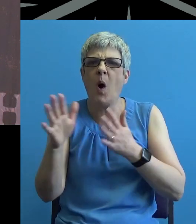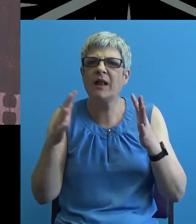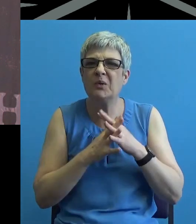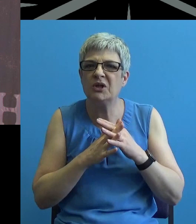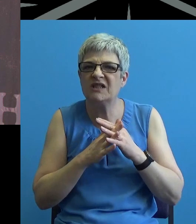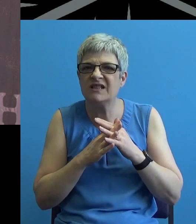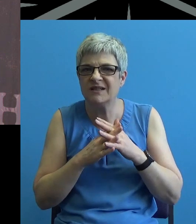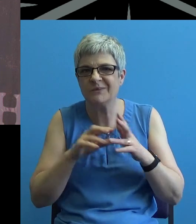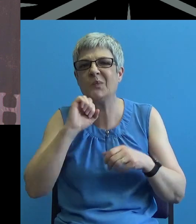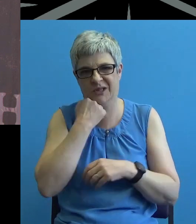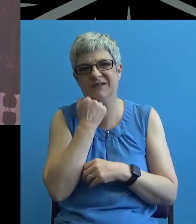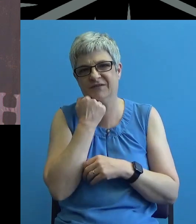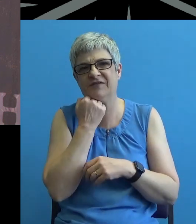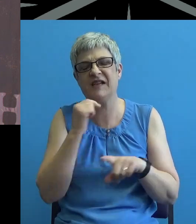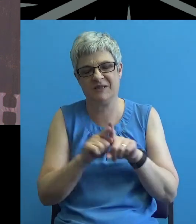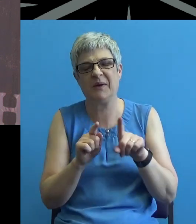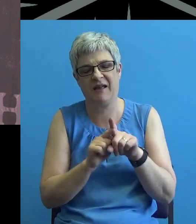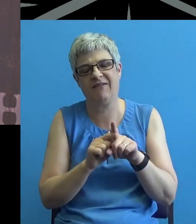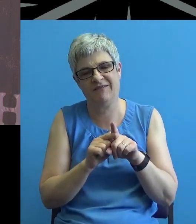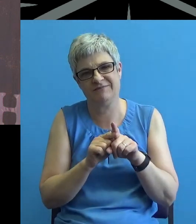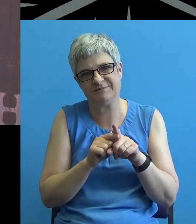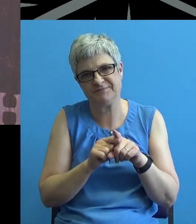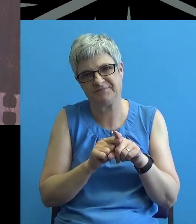do it as well if they had the chance.